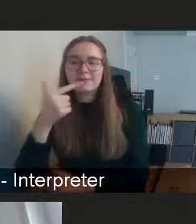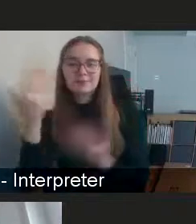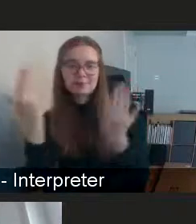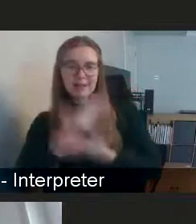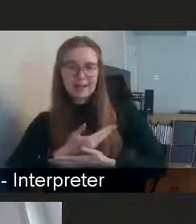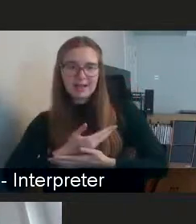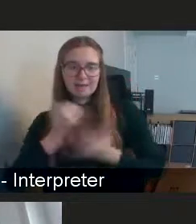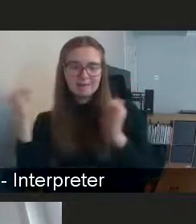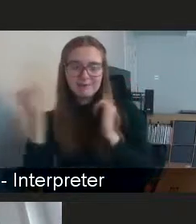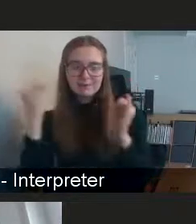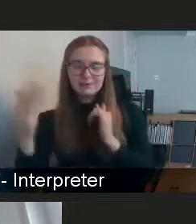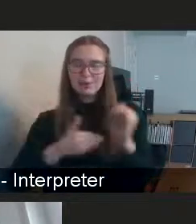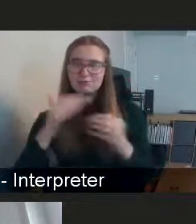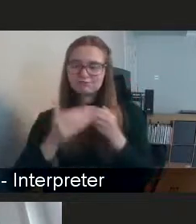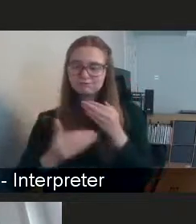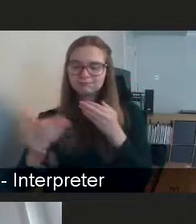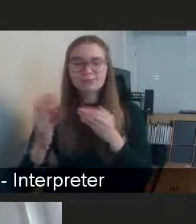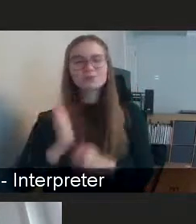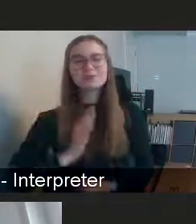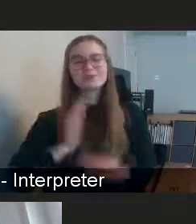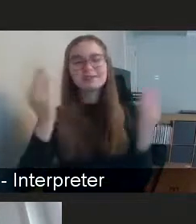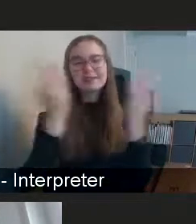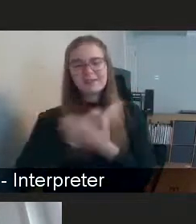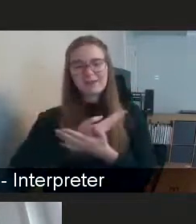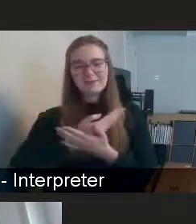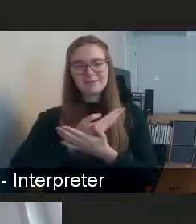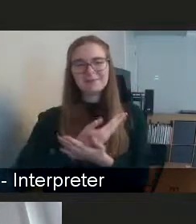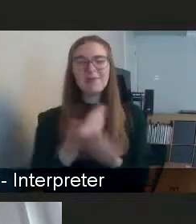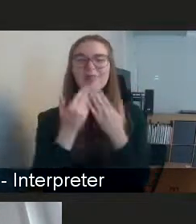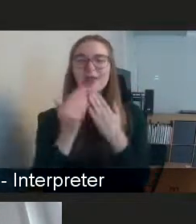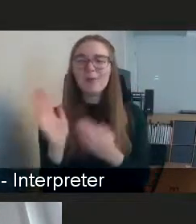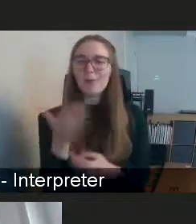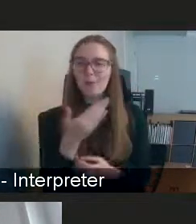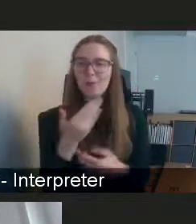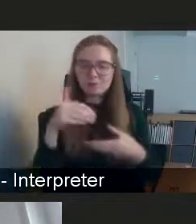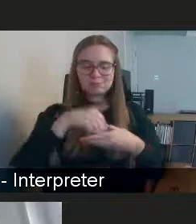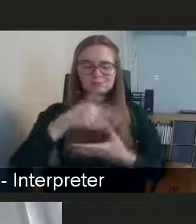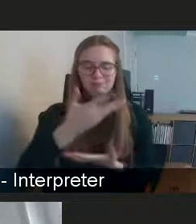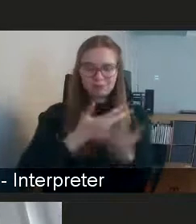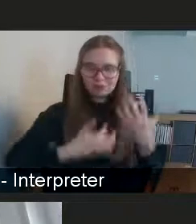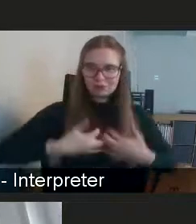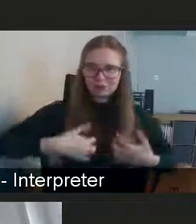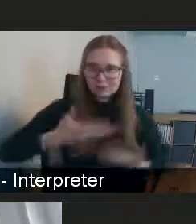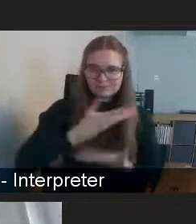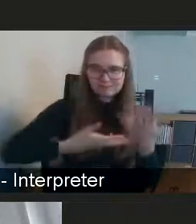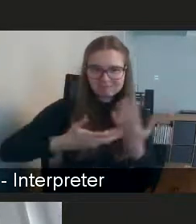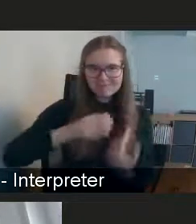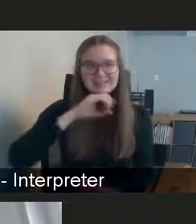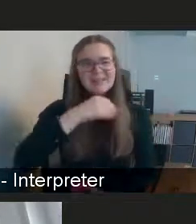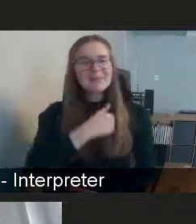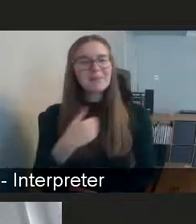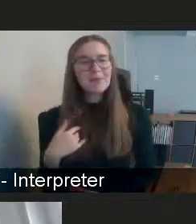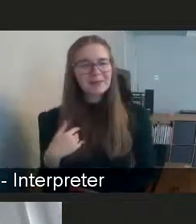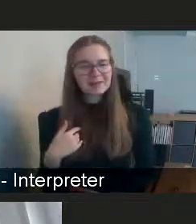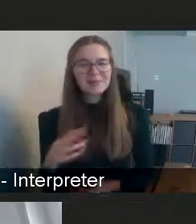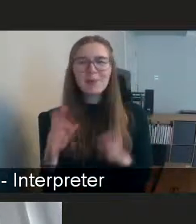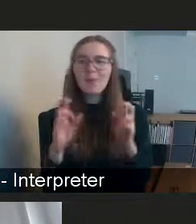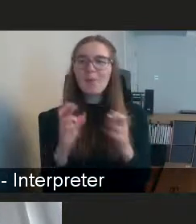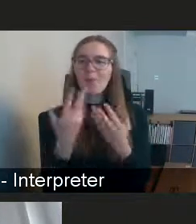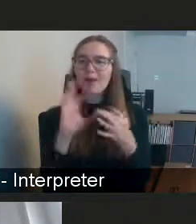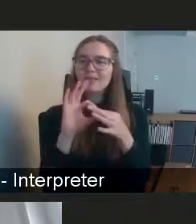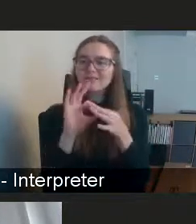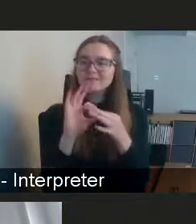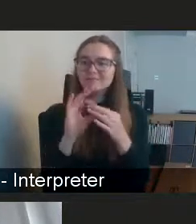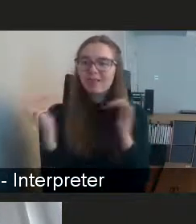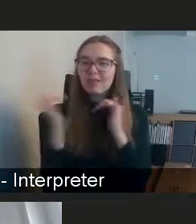Sunday evening. So thank you once again for taking part for a very interesting discussion this Saturday morning, and hope you will engage with the festival